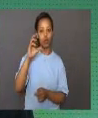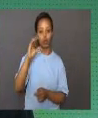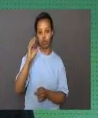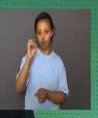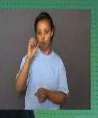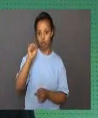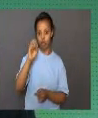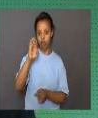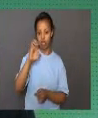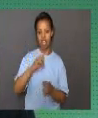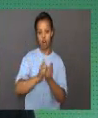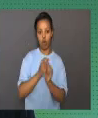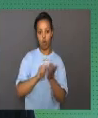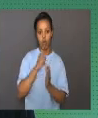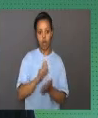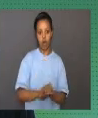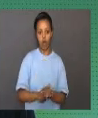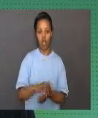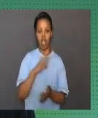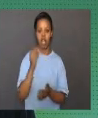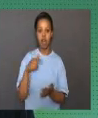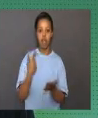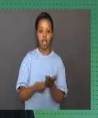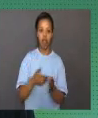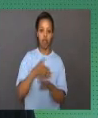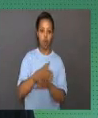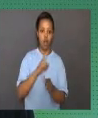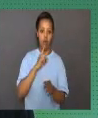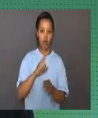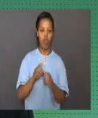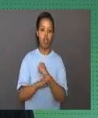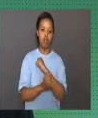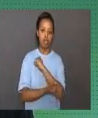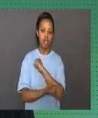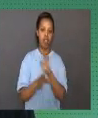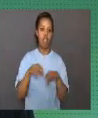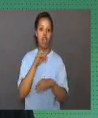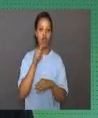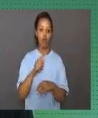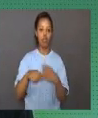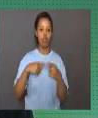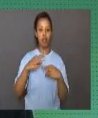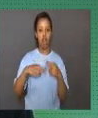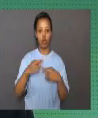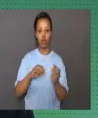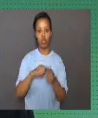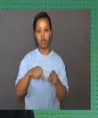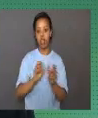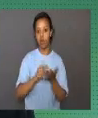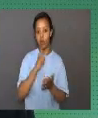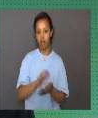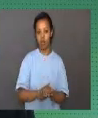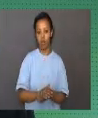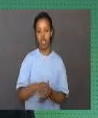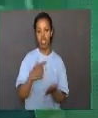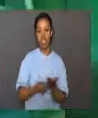that began in the light-dependent reactions continue in the conversion of